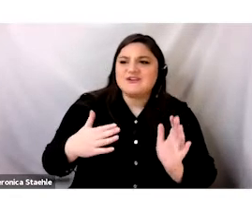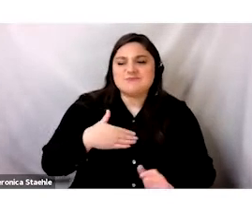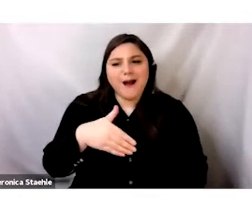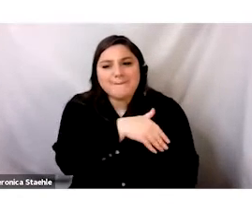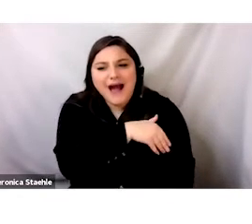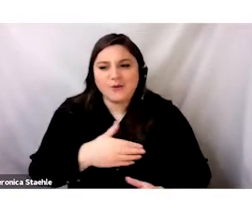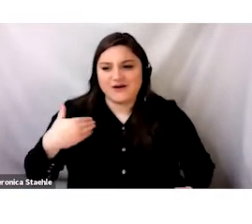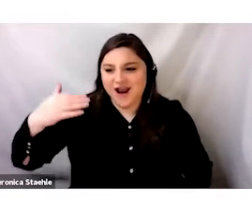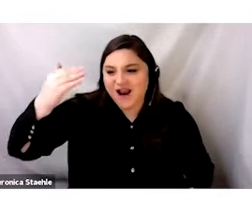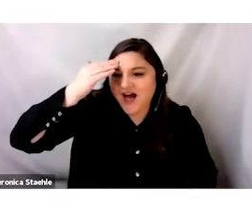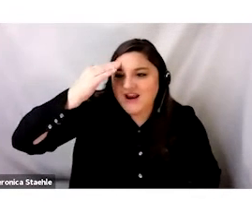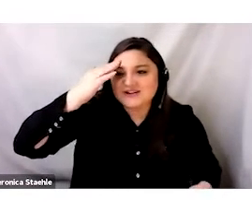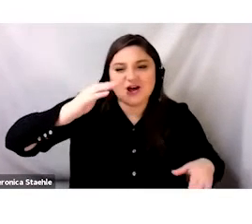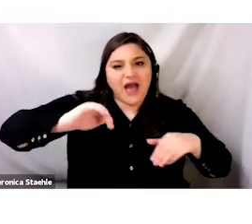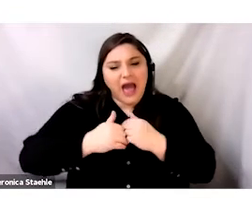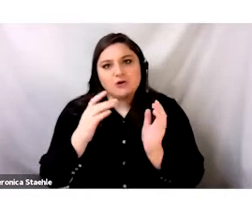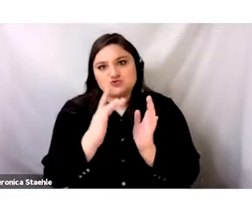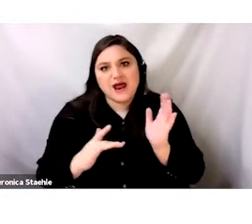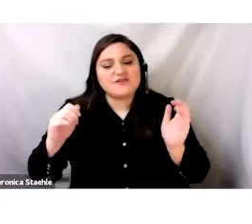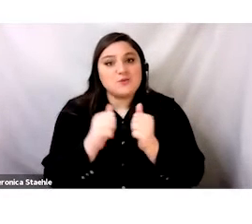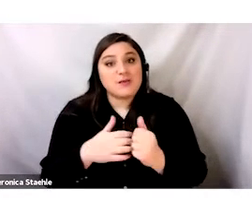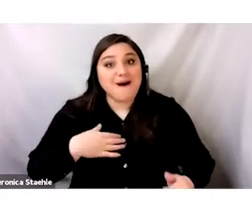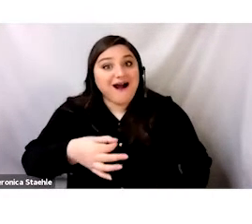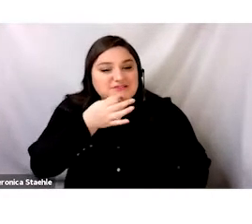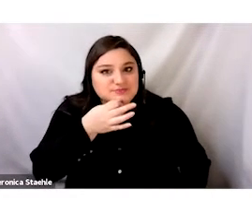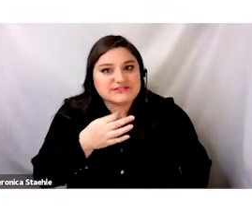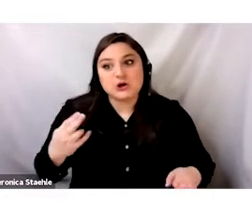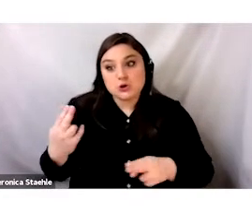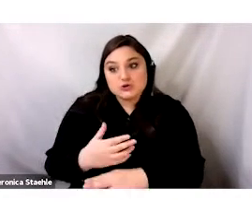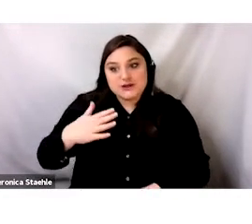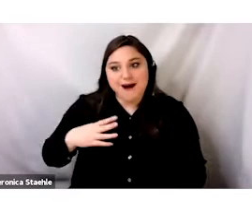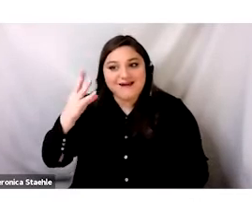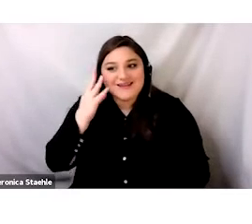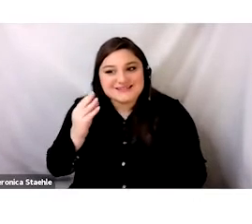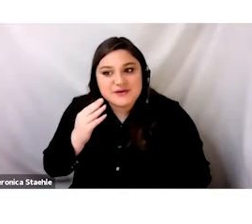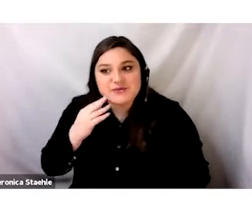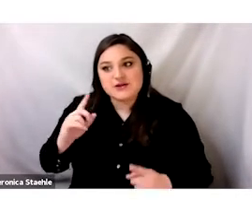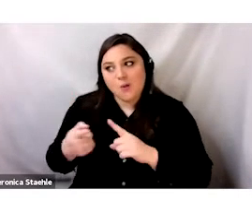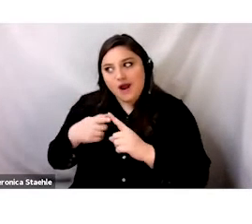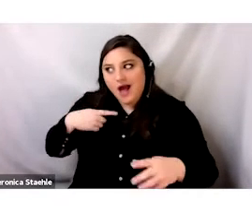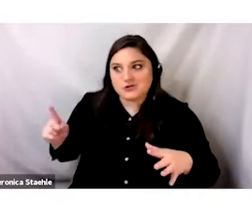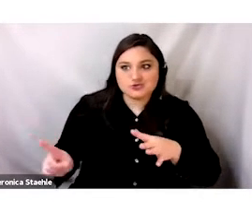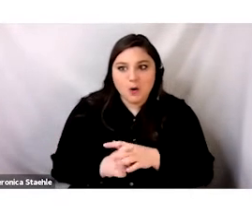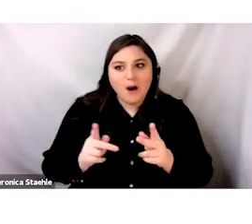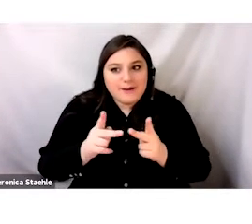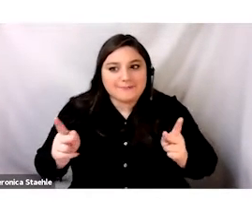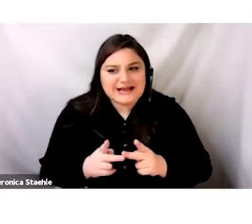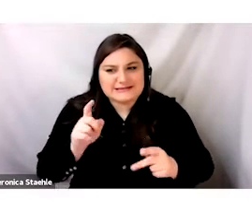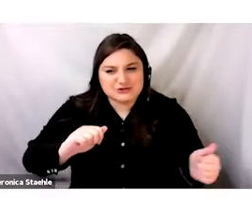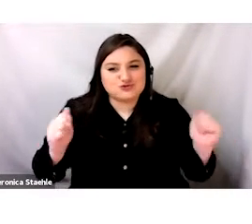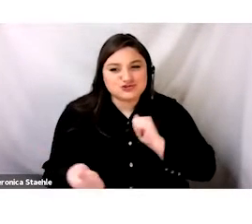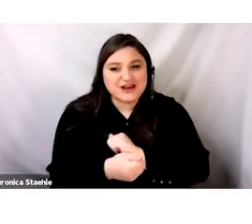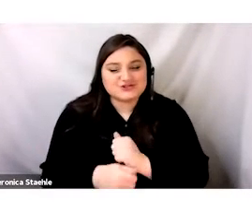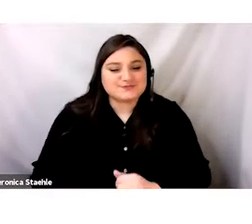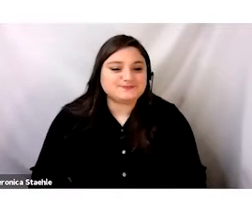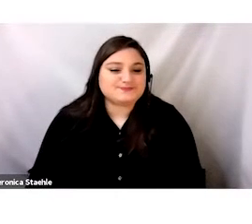expertise, and how do I actually leverage my living expertise when I am showing up in spaces that I want to change. And then